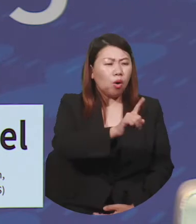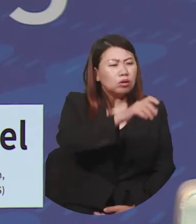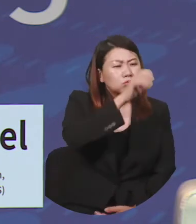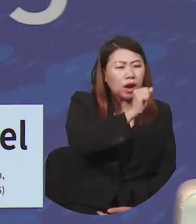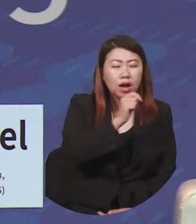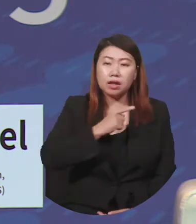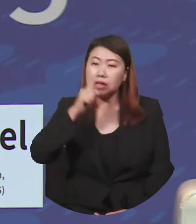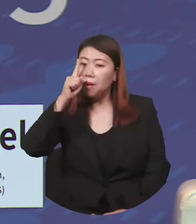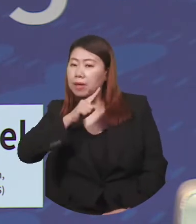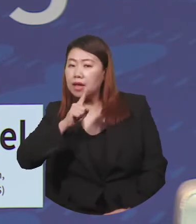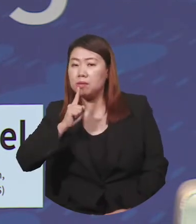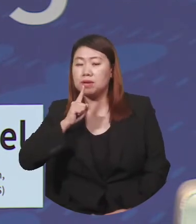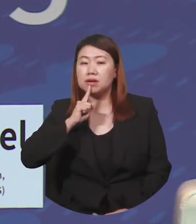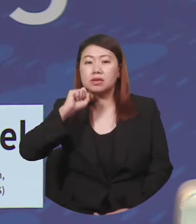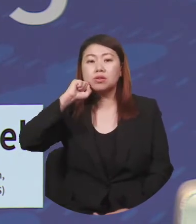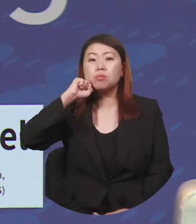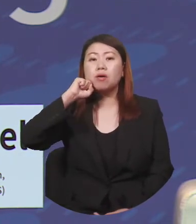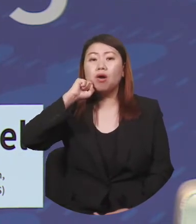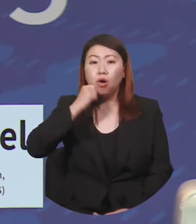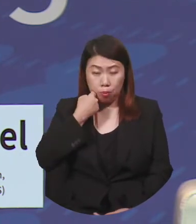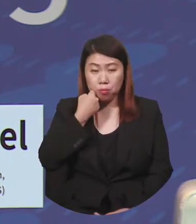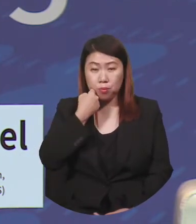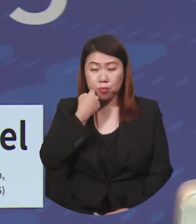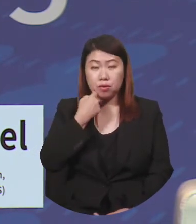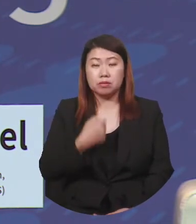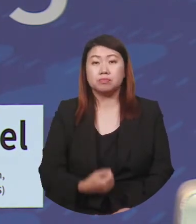we want to achieve in this regard?